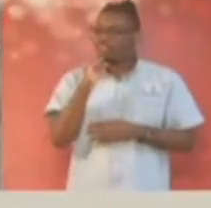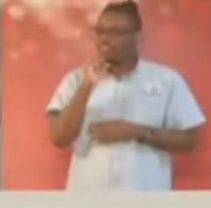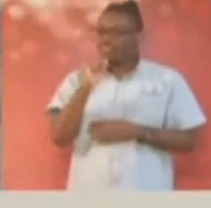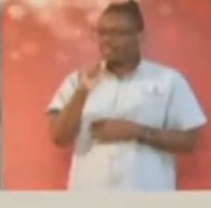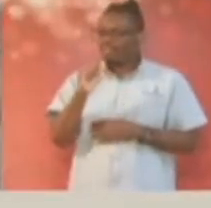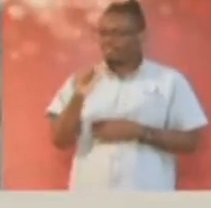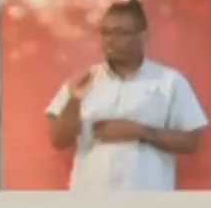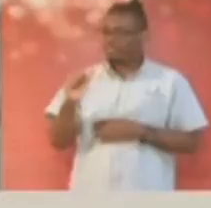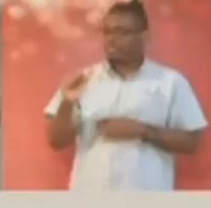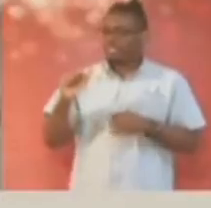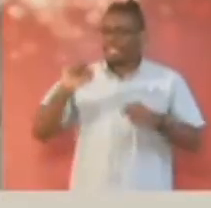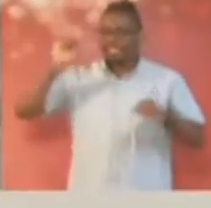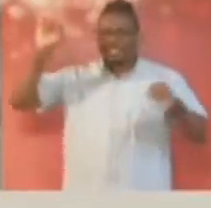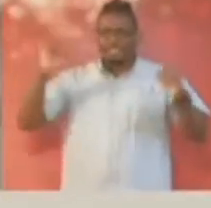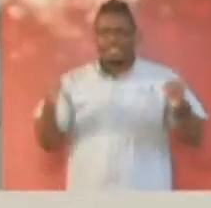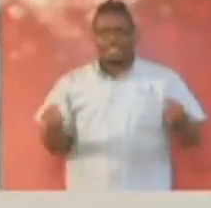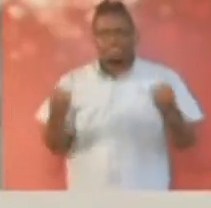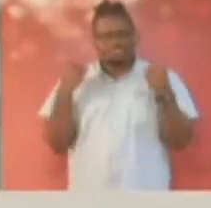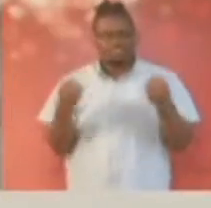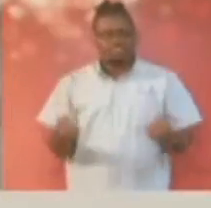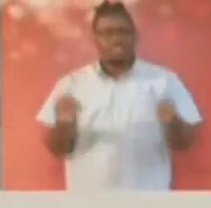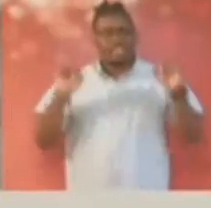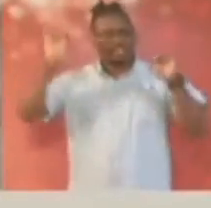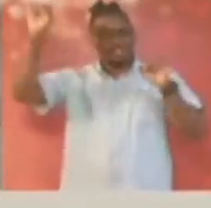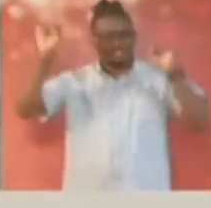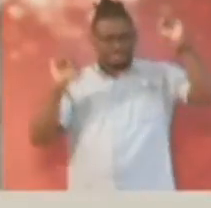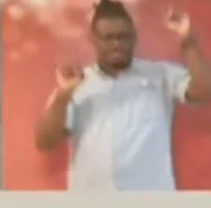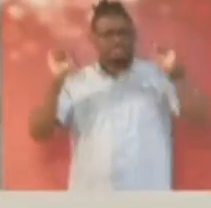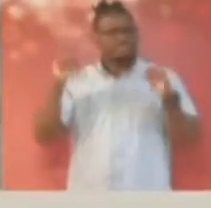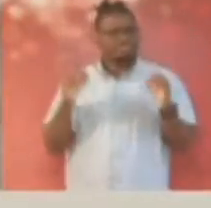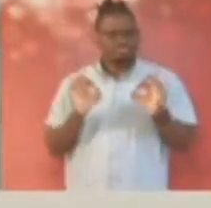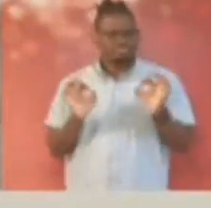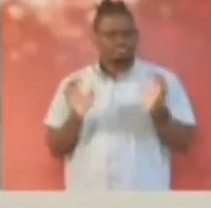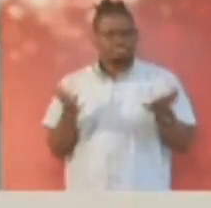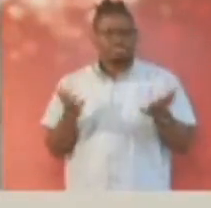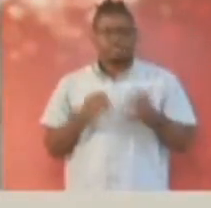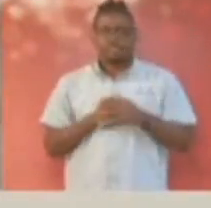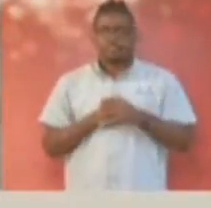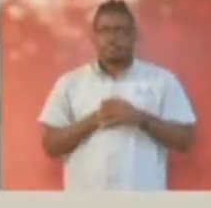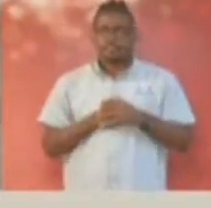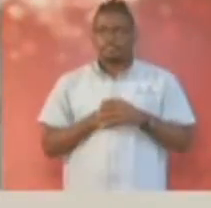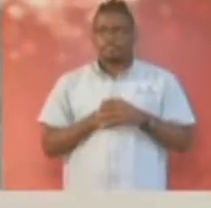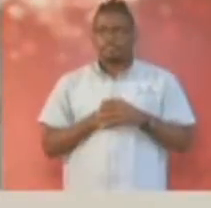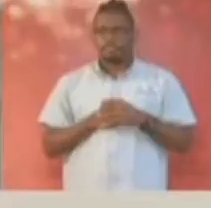high cholesterol and high blood pressure. Those are some of the risk factors there.